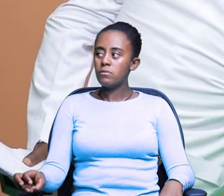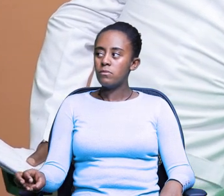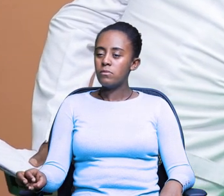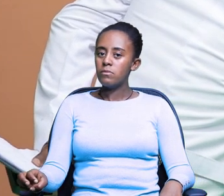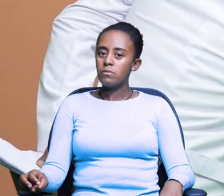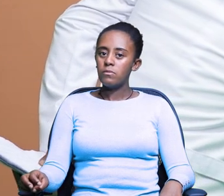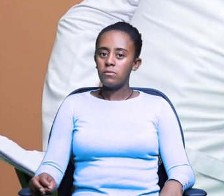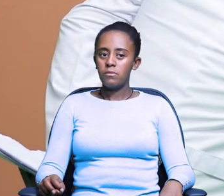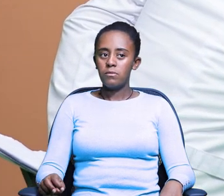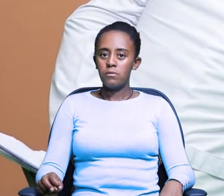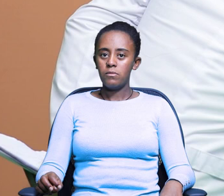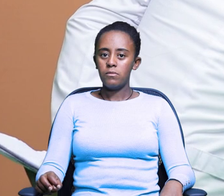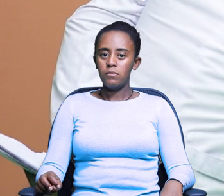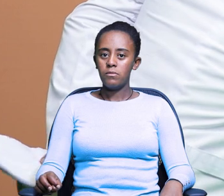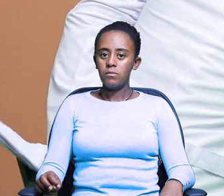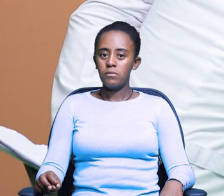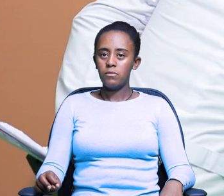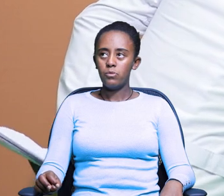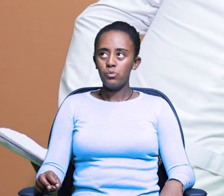The applied magnetic field.